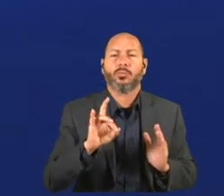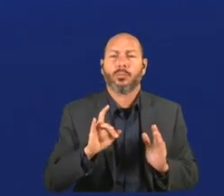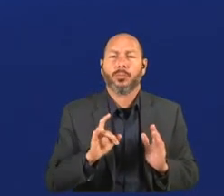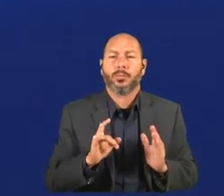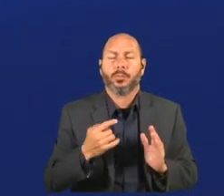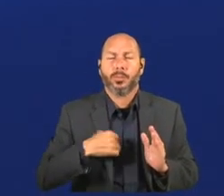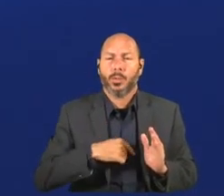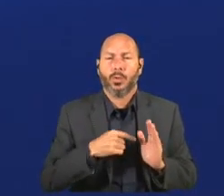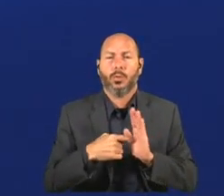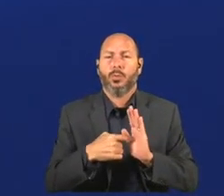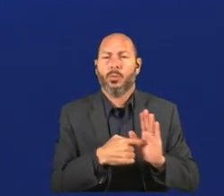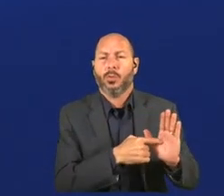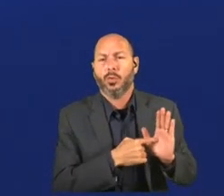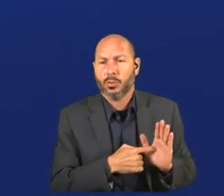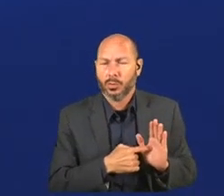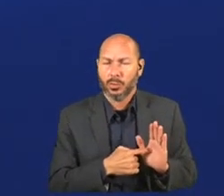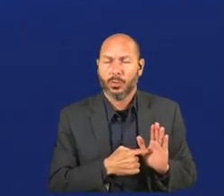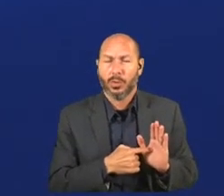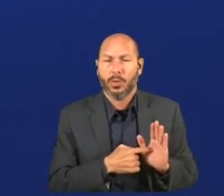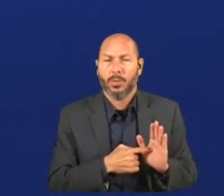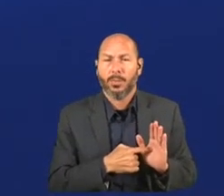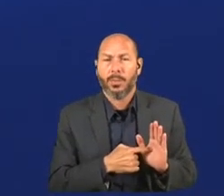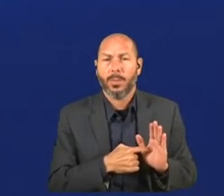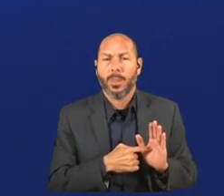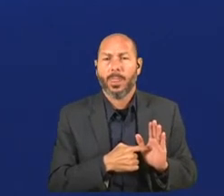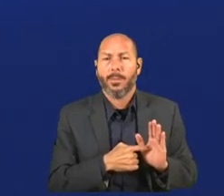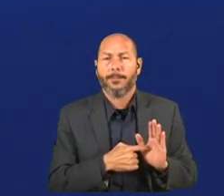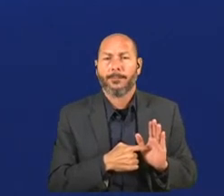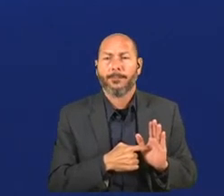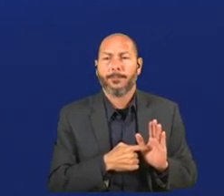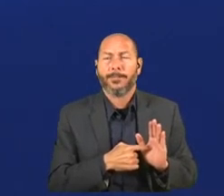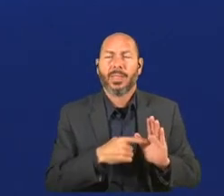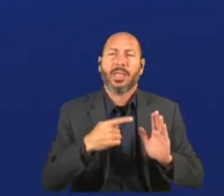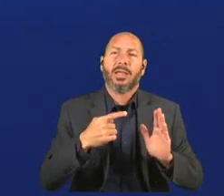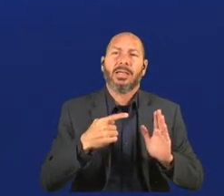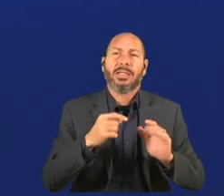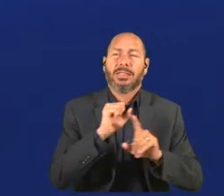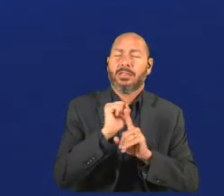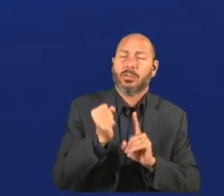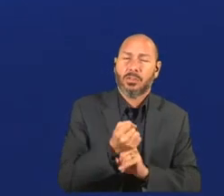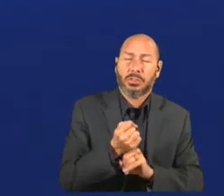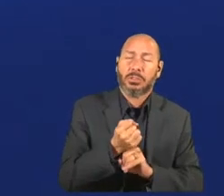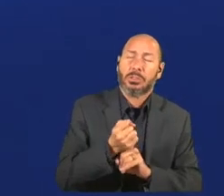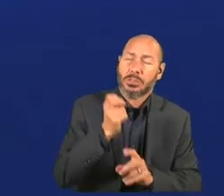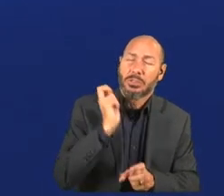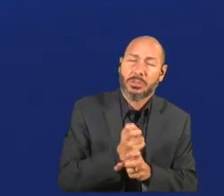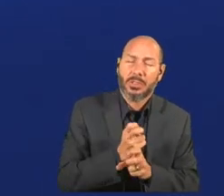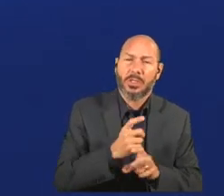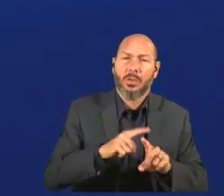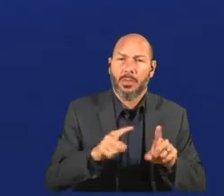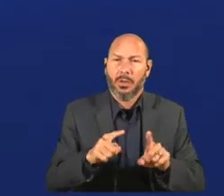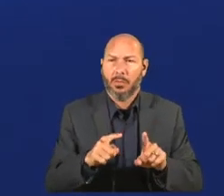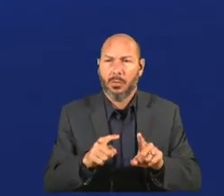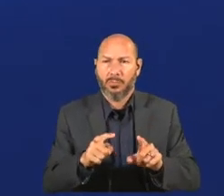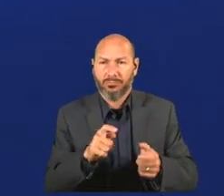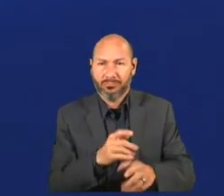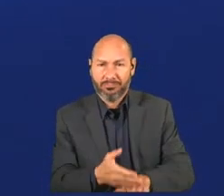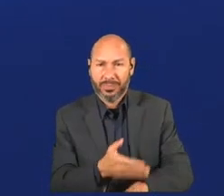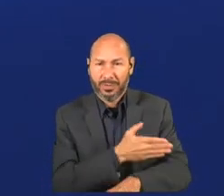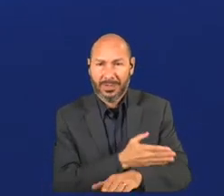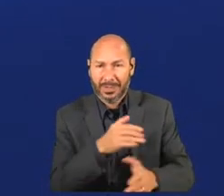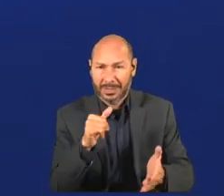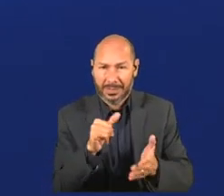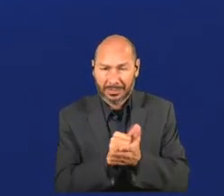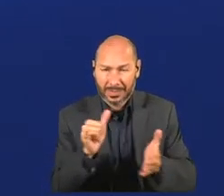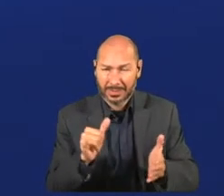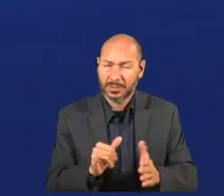than positive, it is not an impossibility to address these challenges. We believe that we need to, though, focus on 2